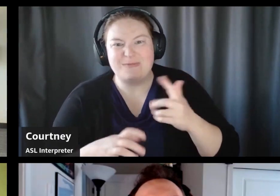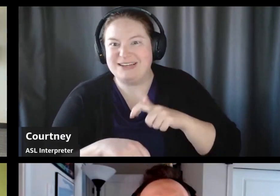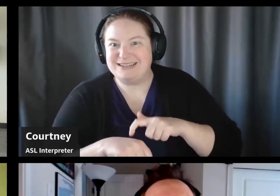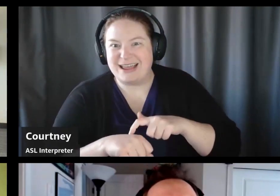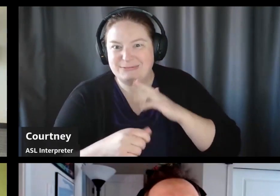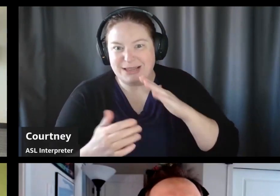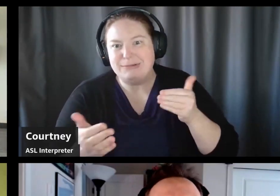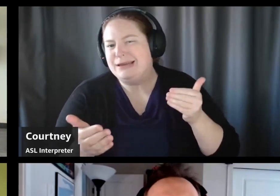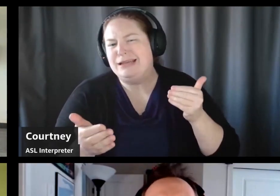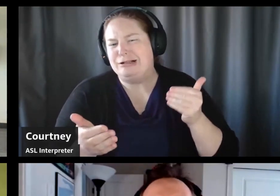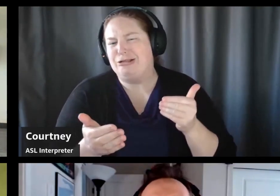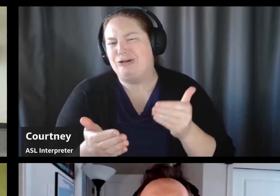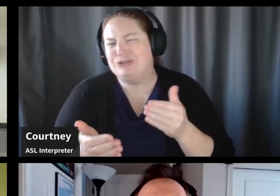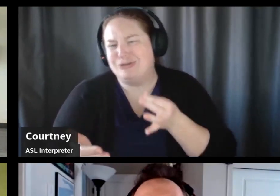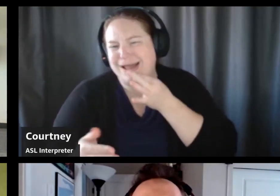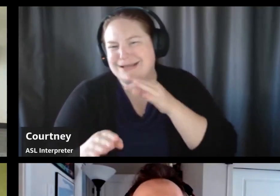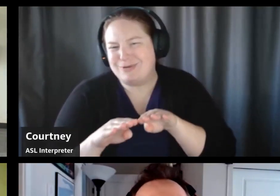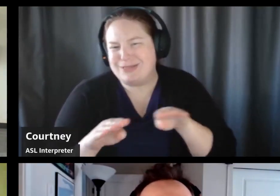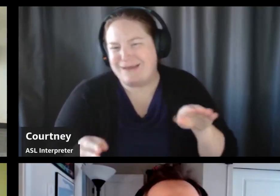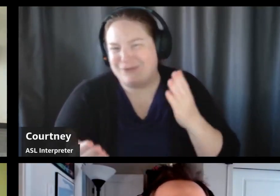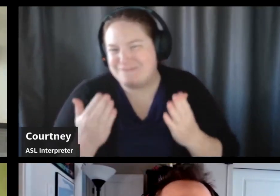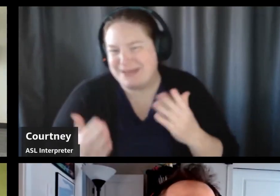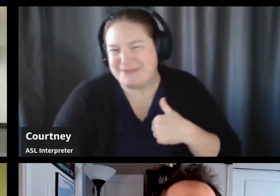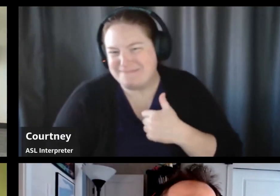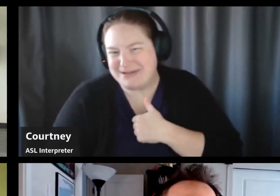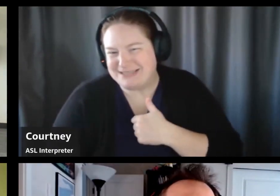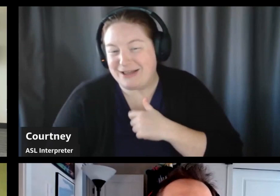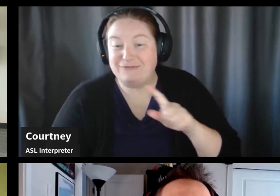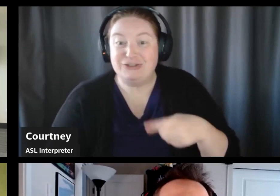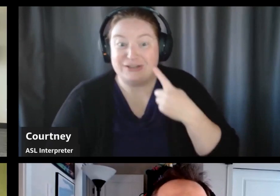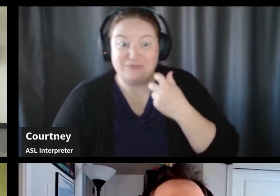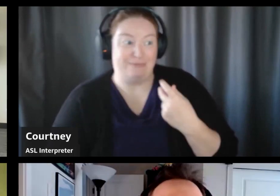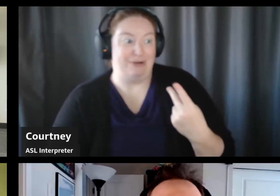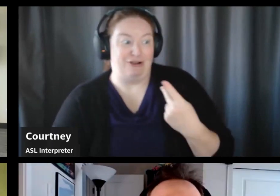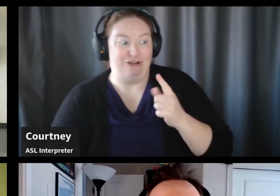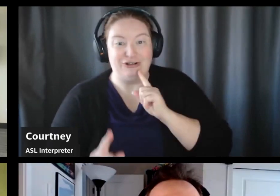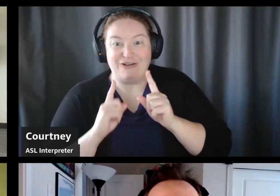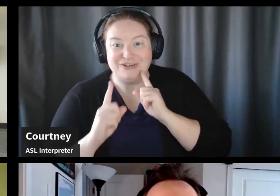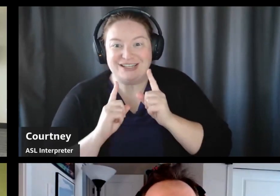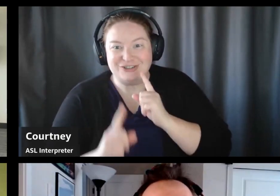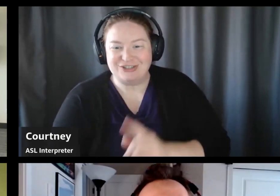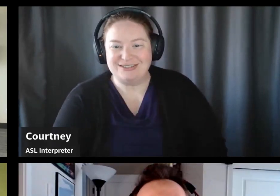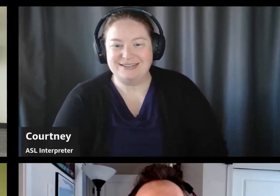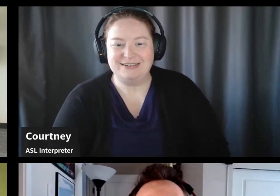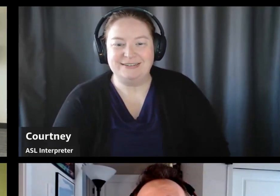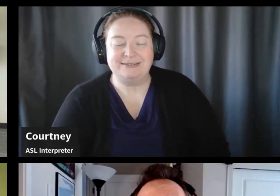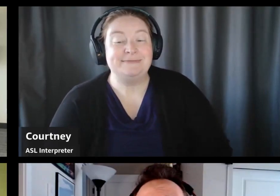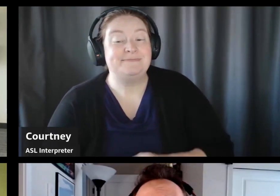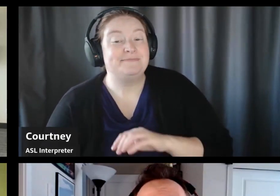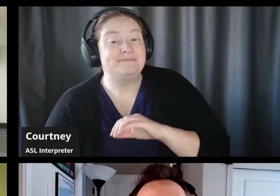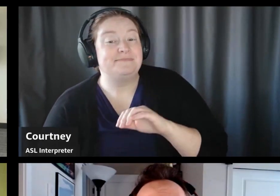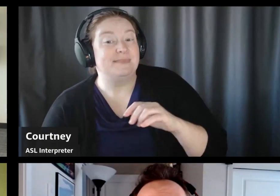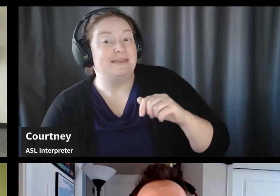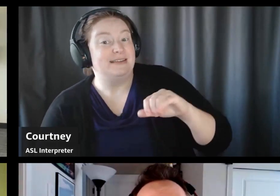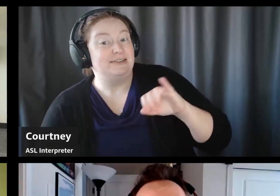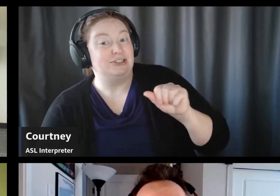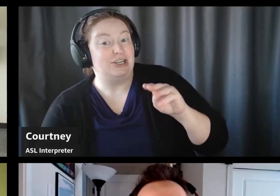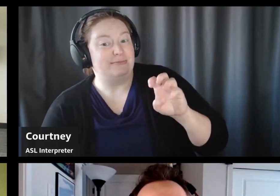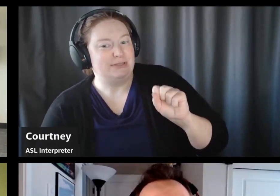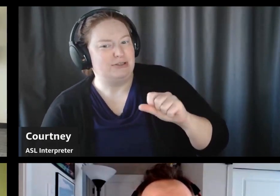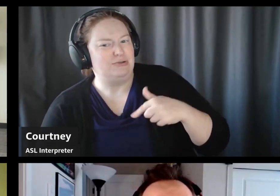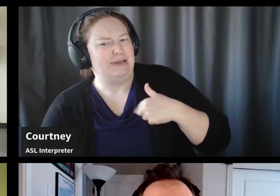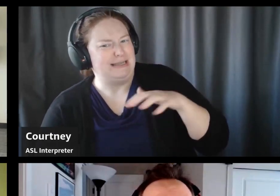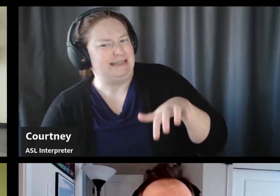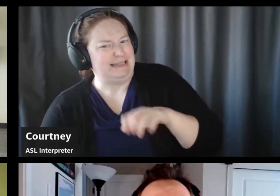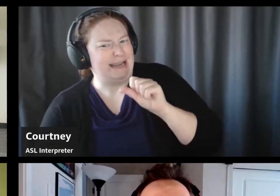close to expert level, maybe even just from our conversations. I was gonna say you could probably take mine, but